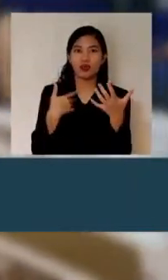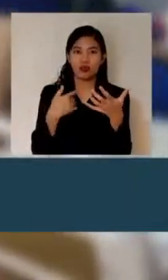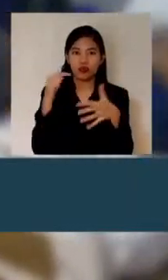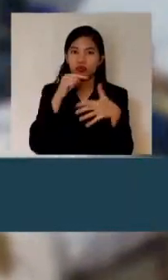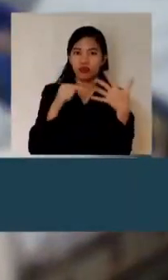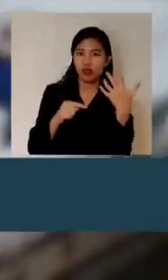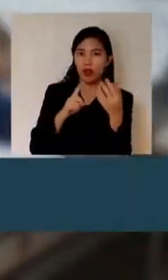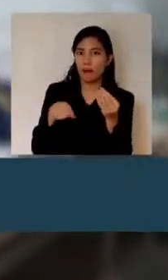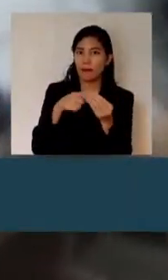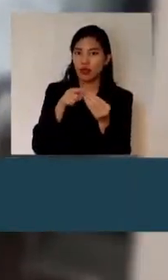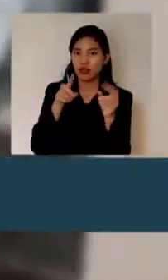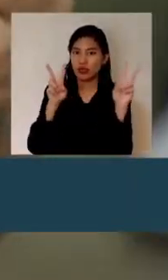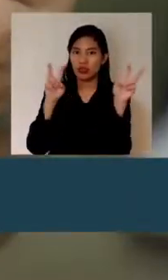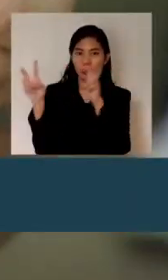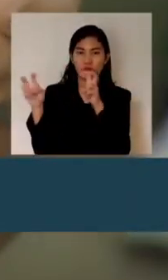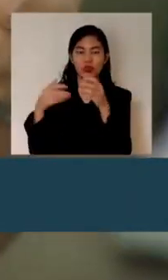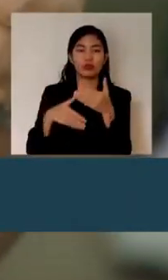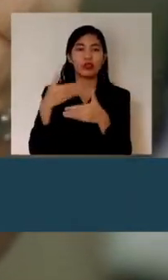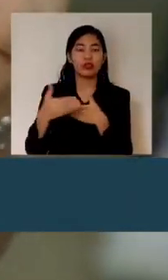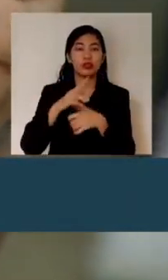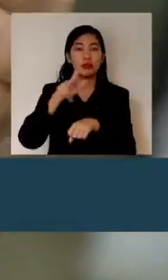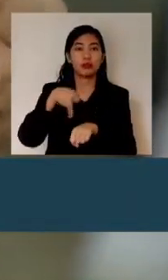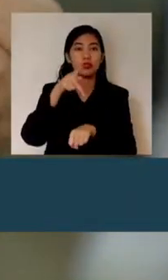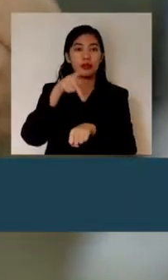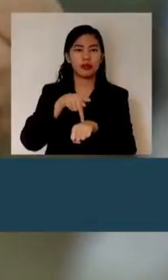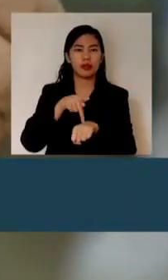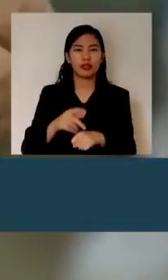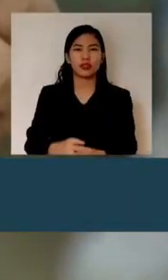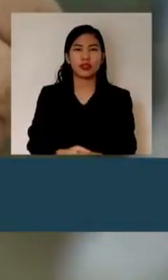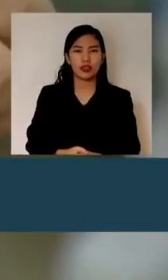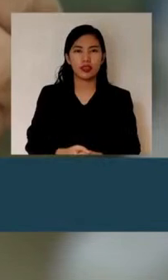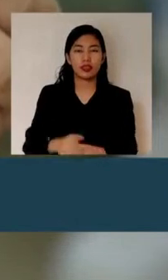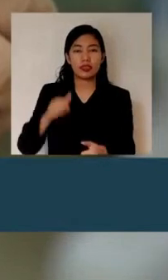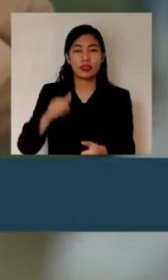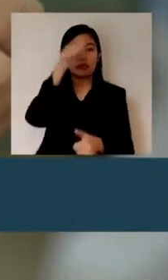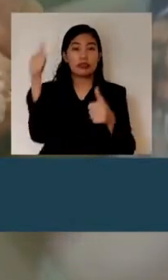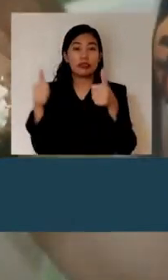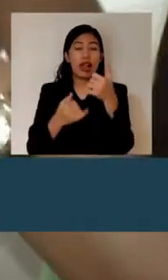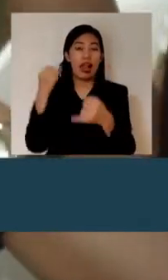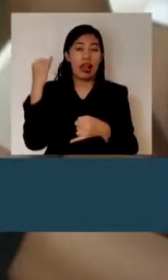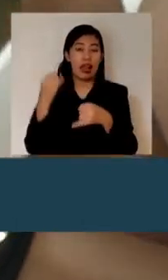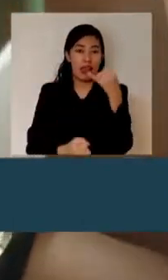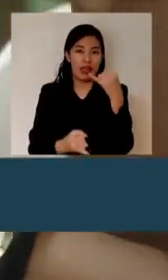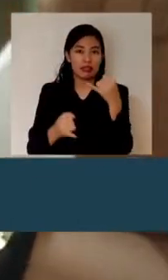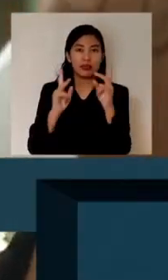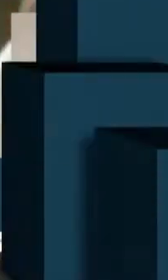The Philippines again and slides to last place in Bloomberg's COVID Resilience Index.